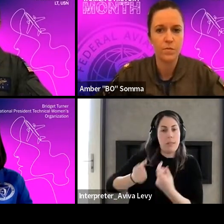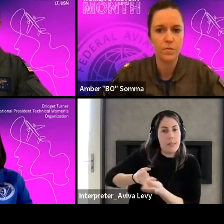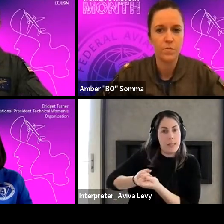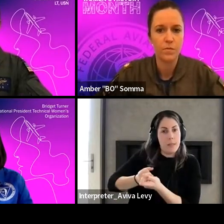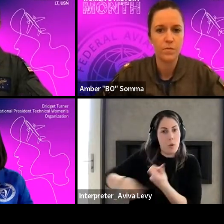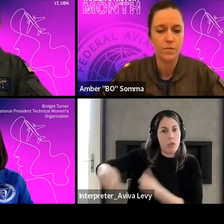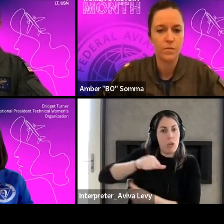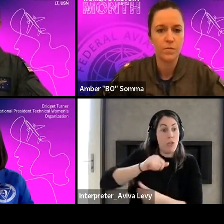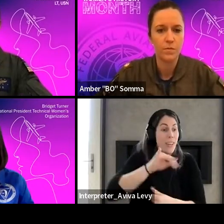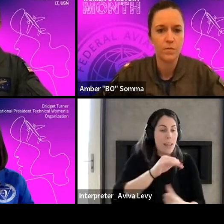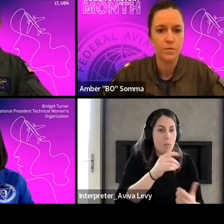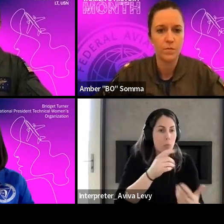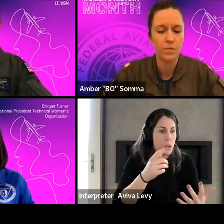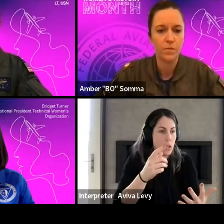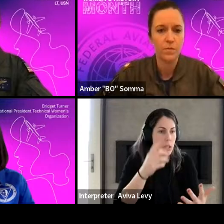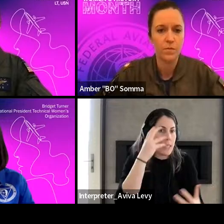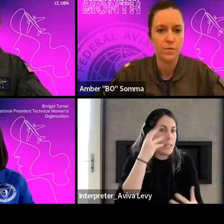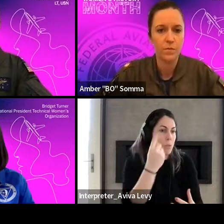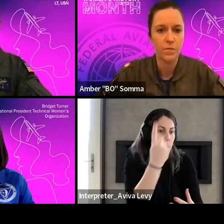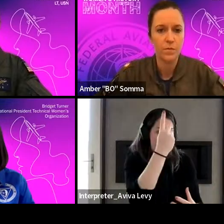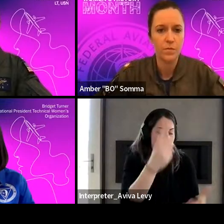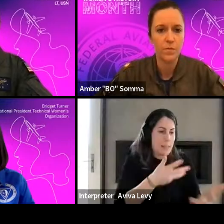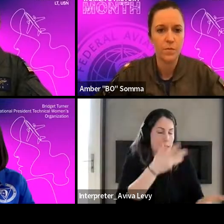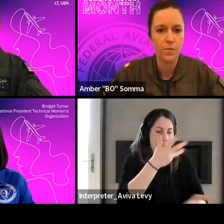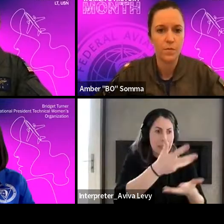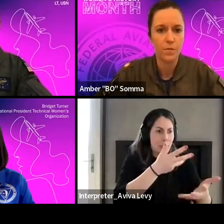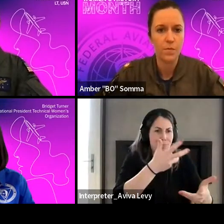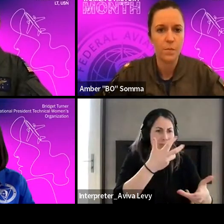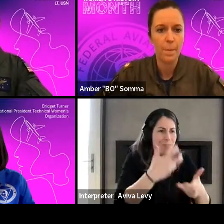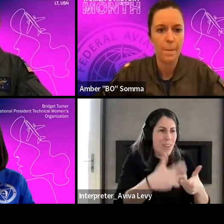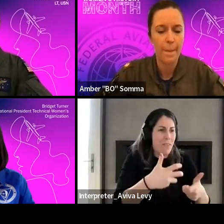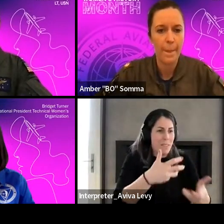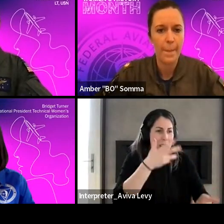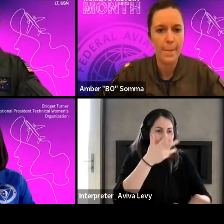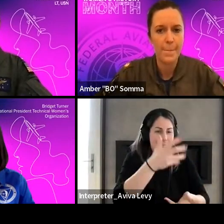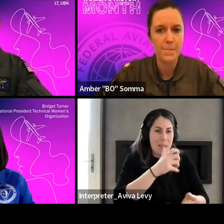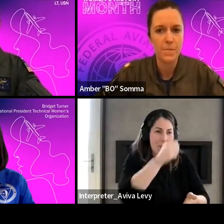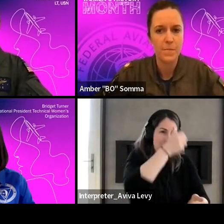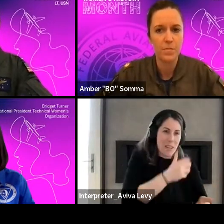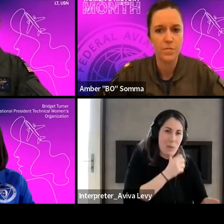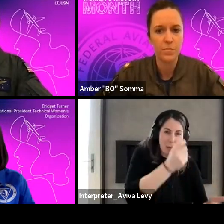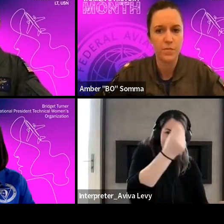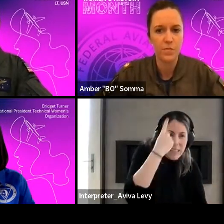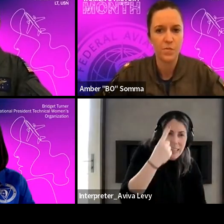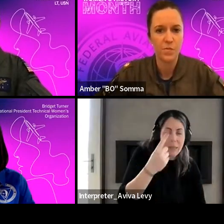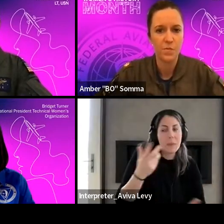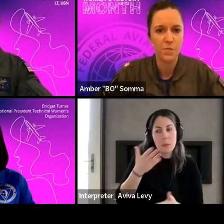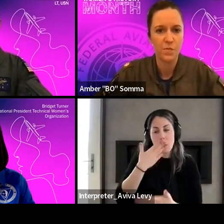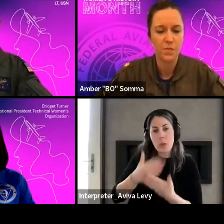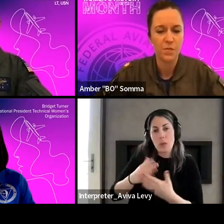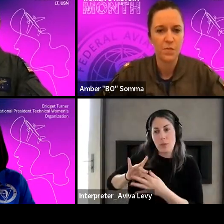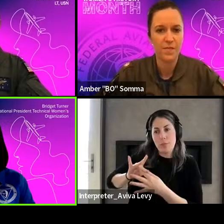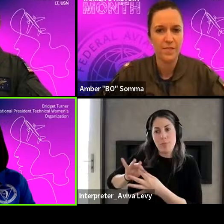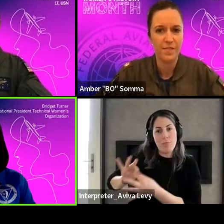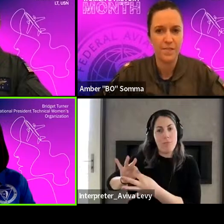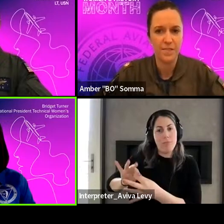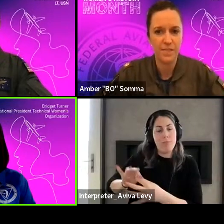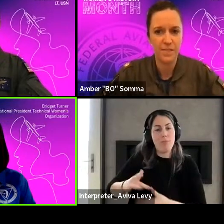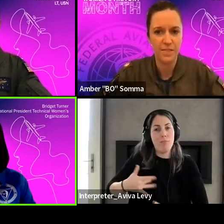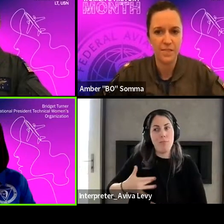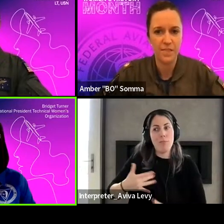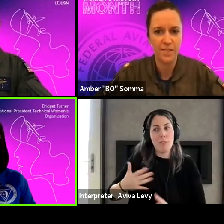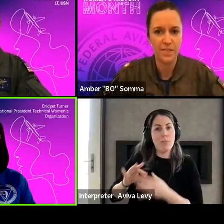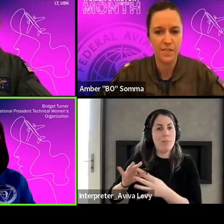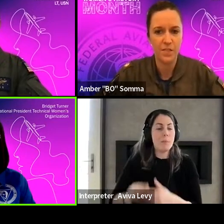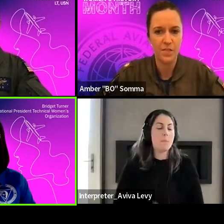up, you know, have a little bit of a network there that we can relate to each other. So Thank you.